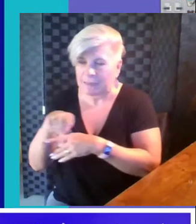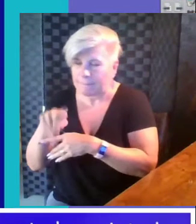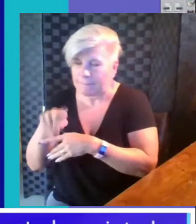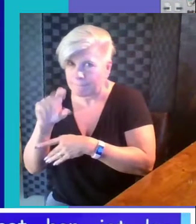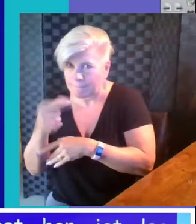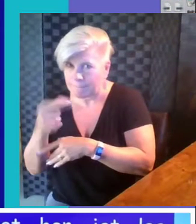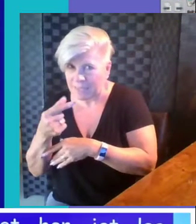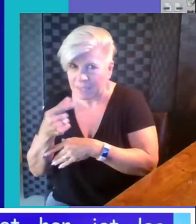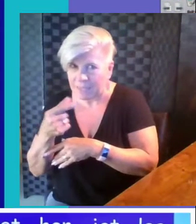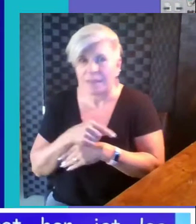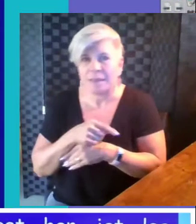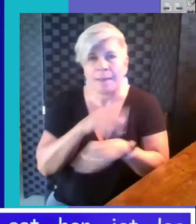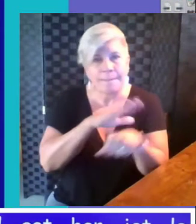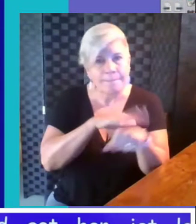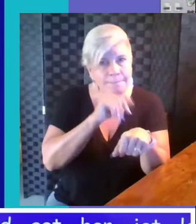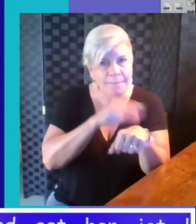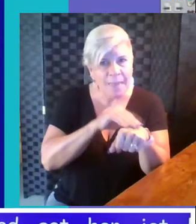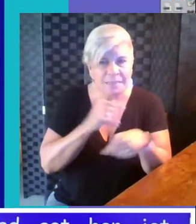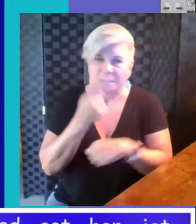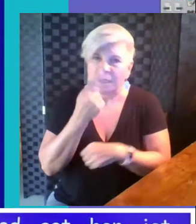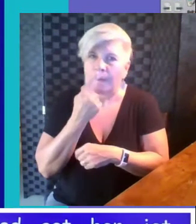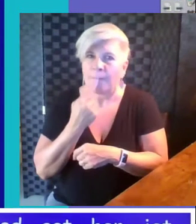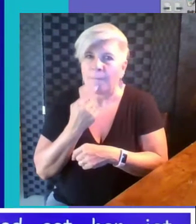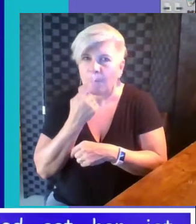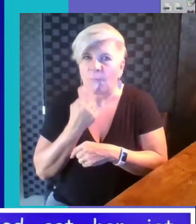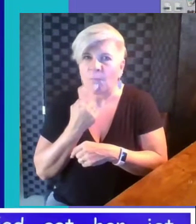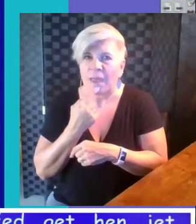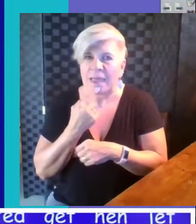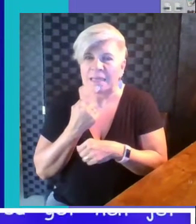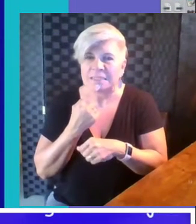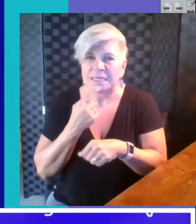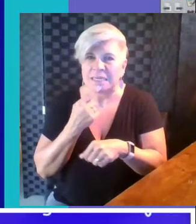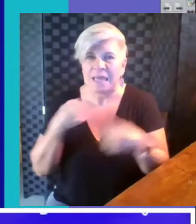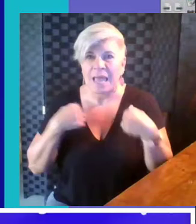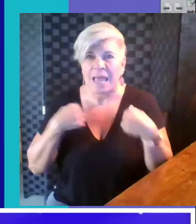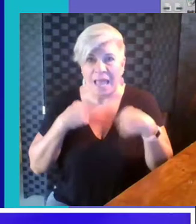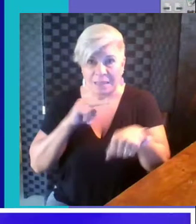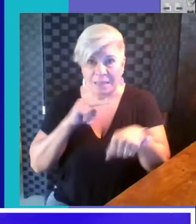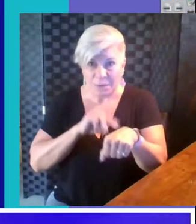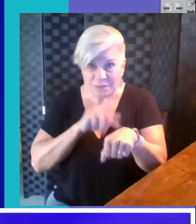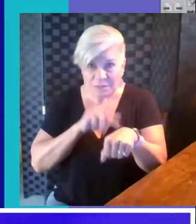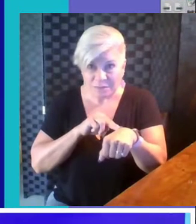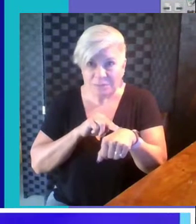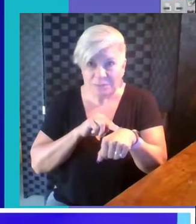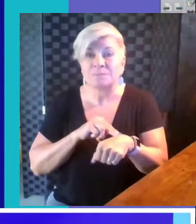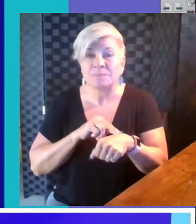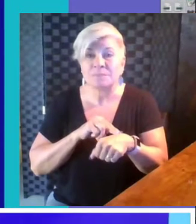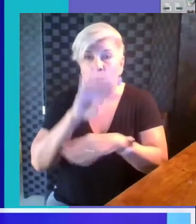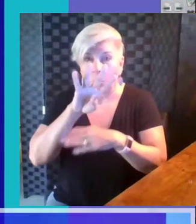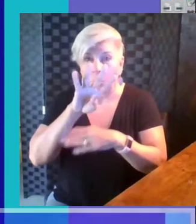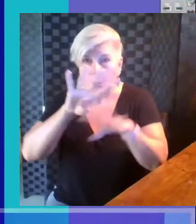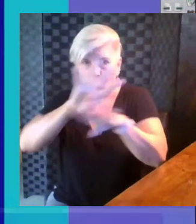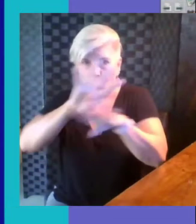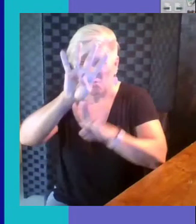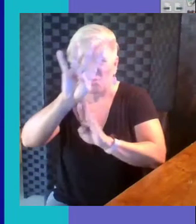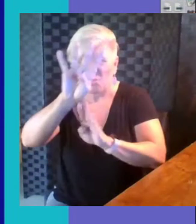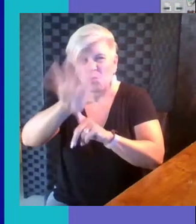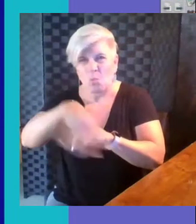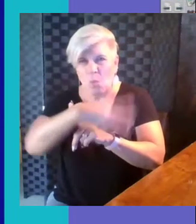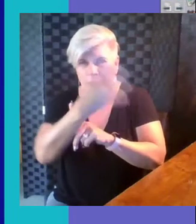net. Peg, pet, red, vet,